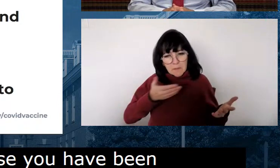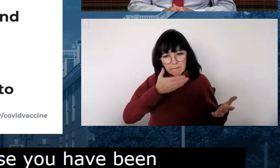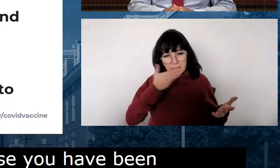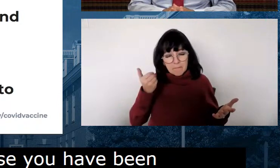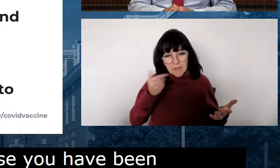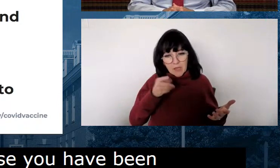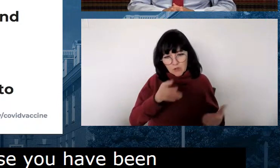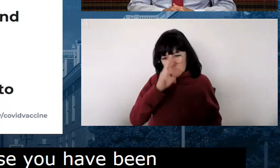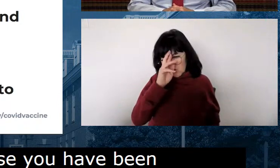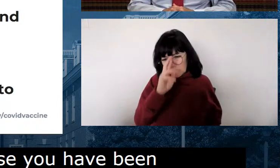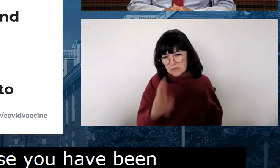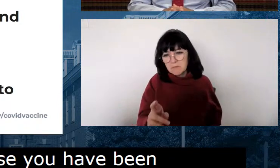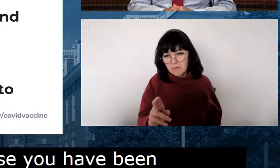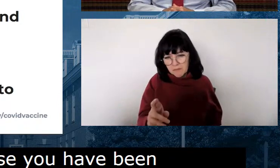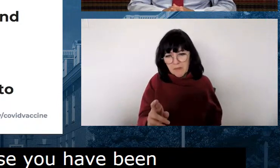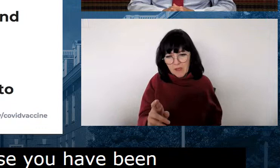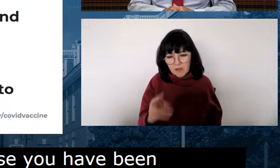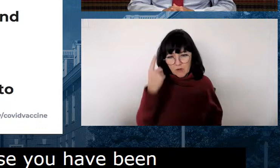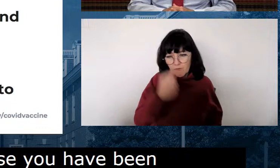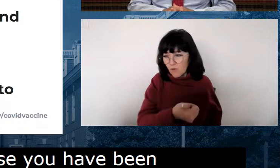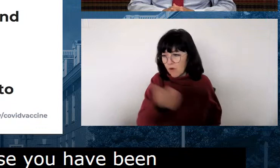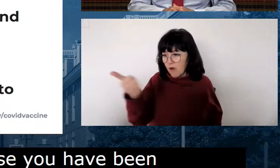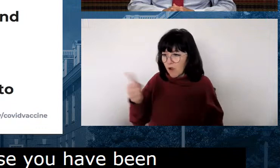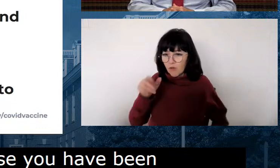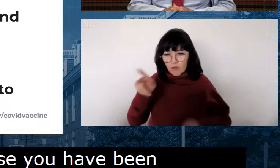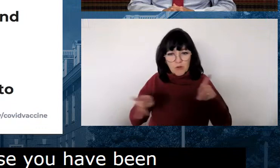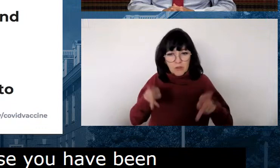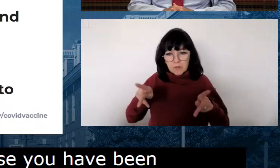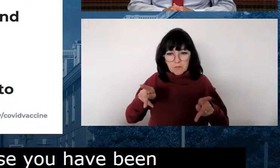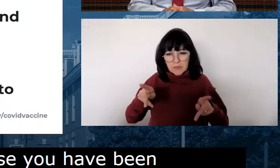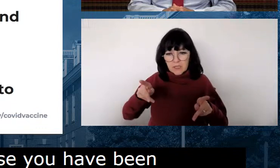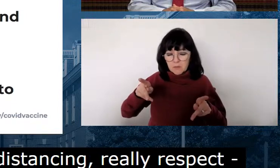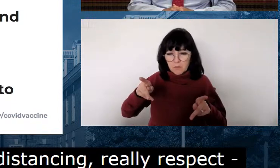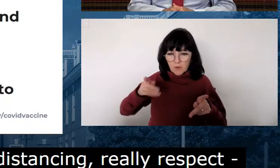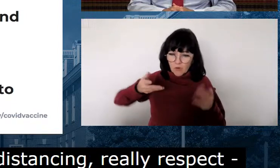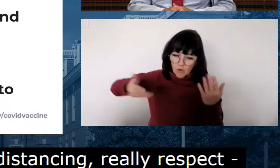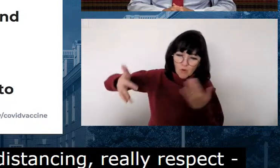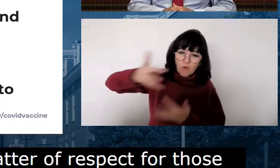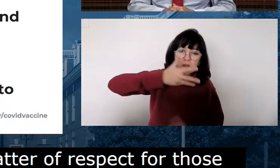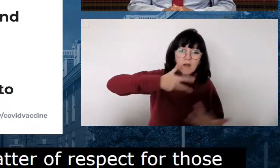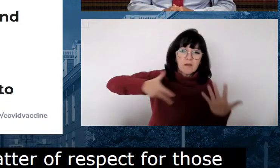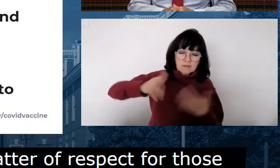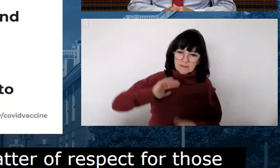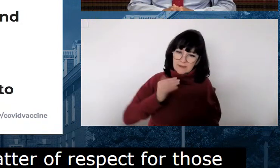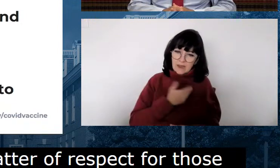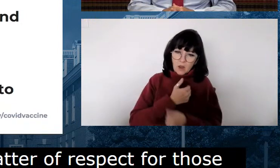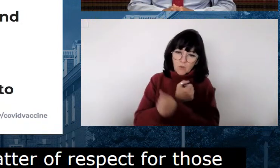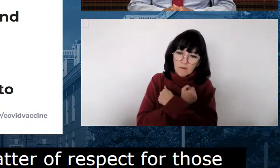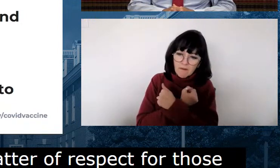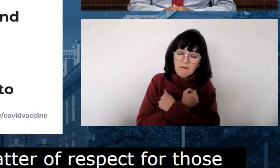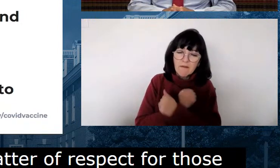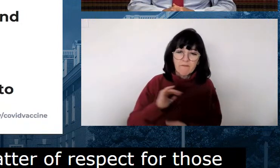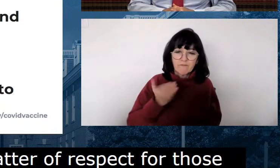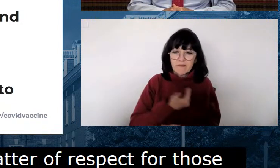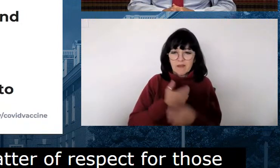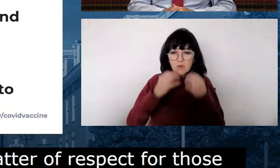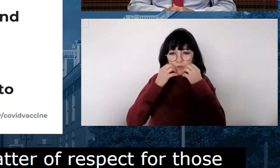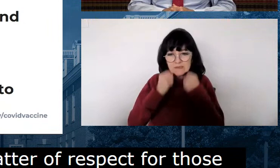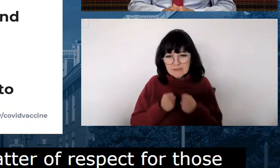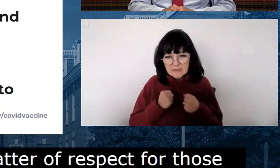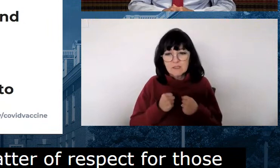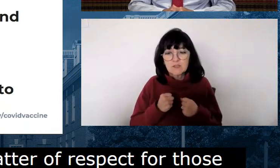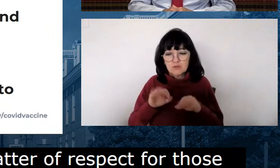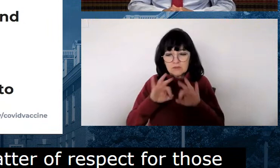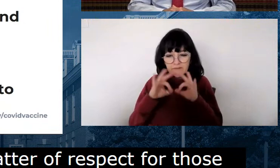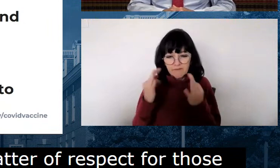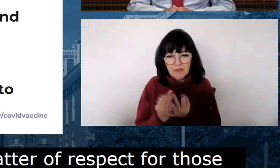a matter of respect for folks around us and our love and care for our family members and friends. If